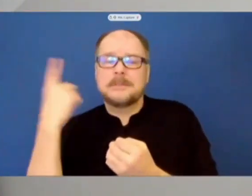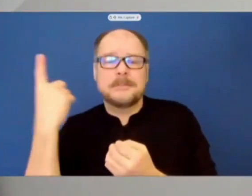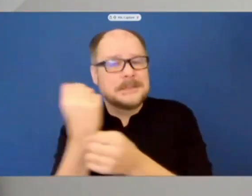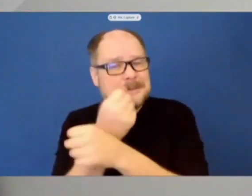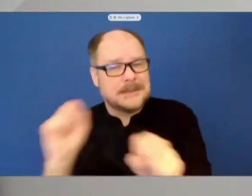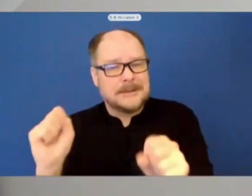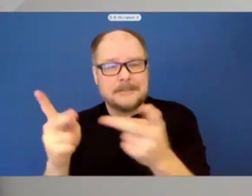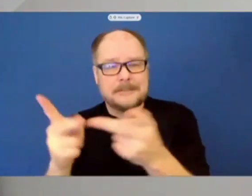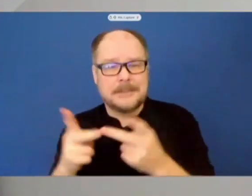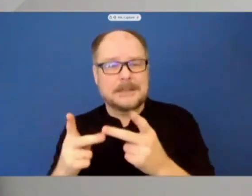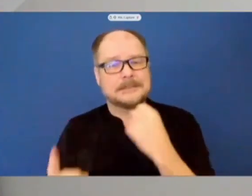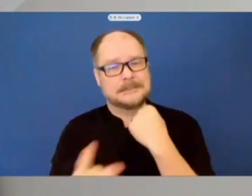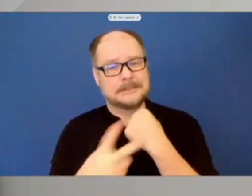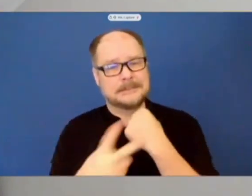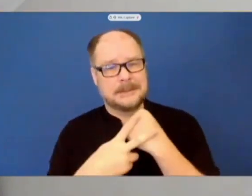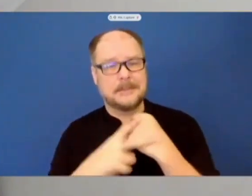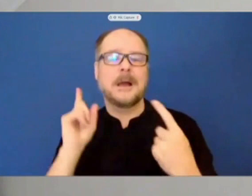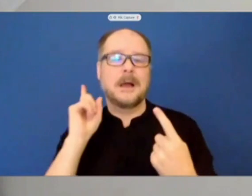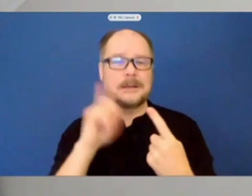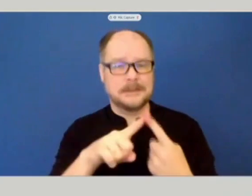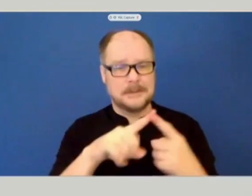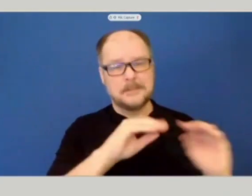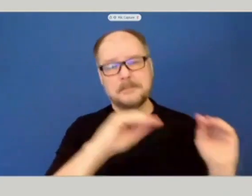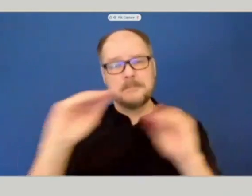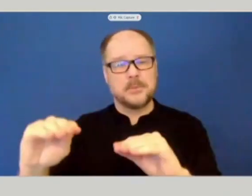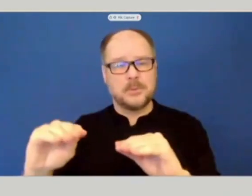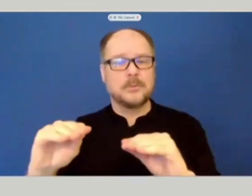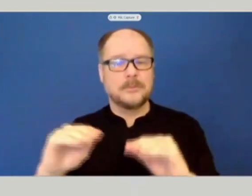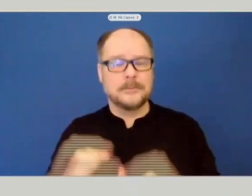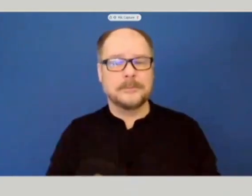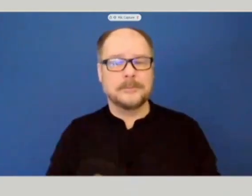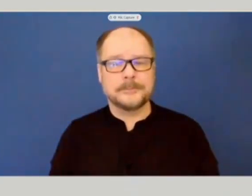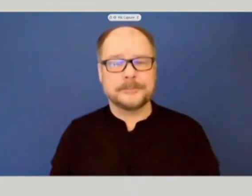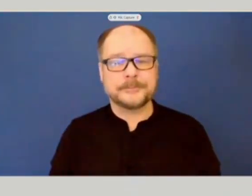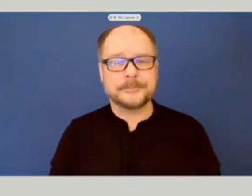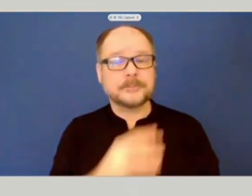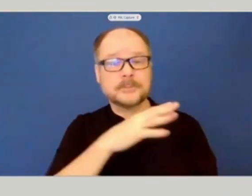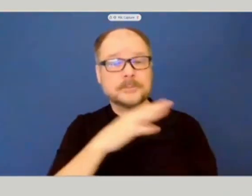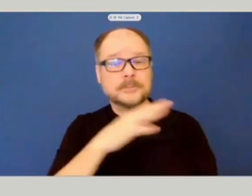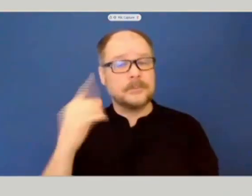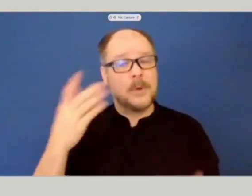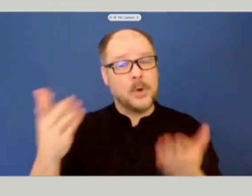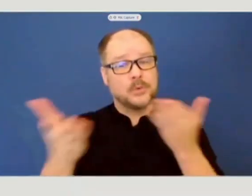folks are able to move to housing. And as far as service animals